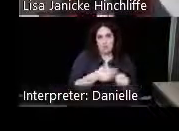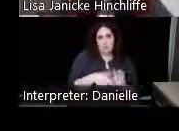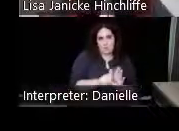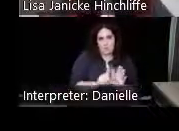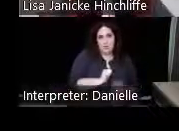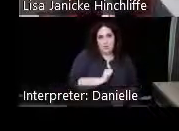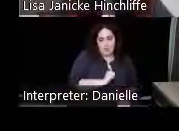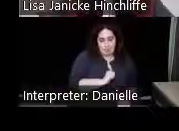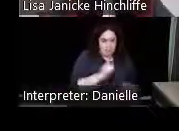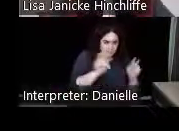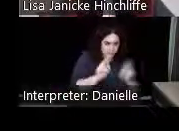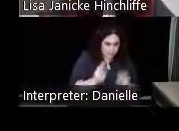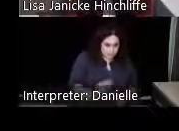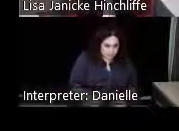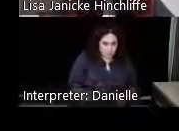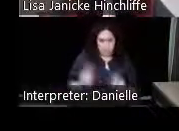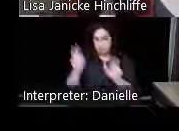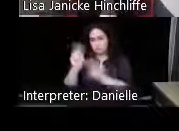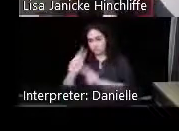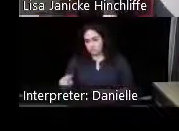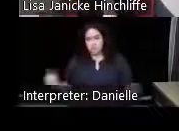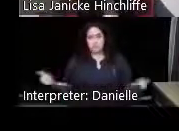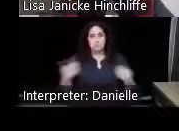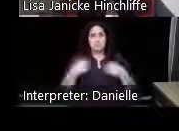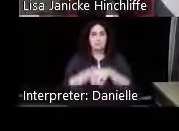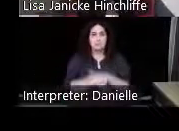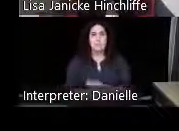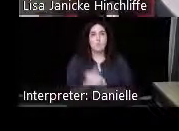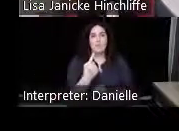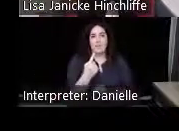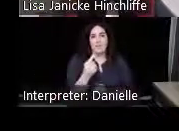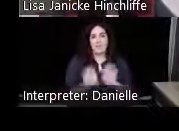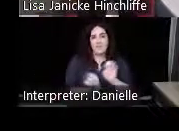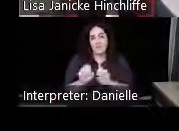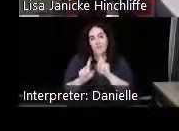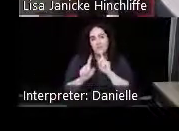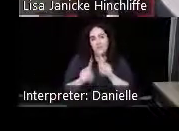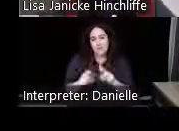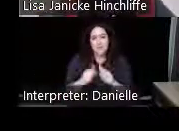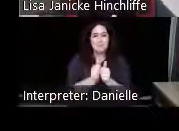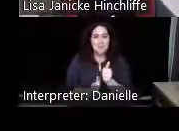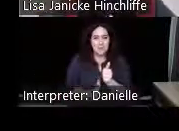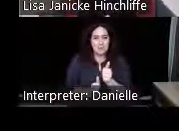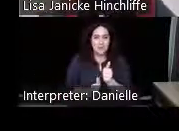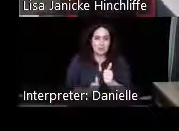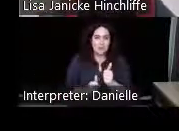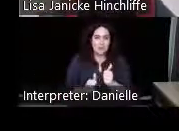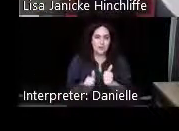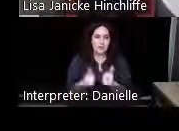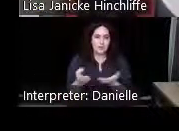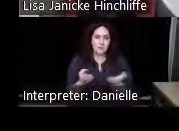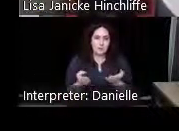we synthesized each of those for ourselves into one evaluation report per preprint server.